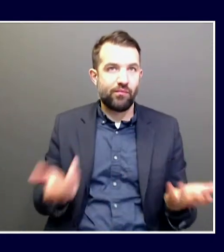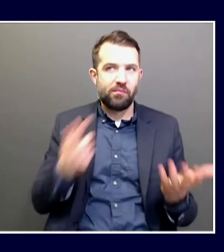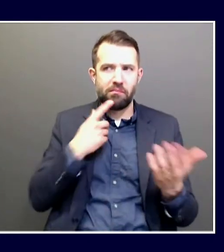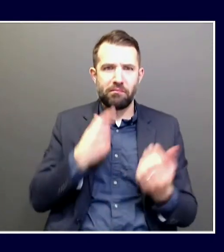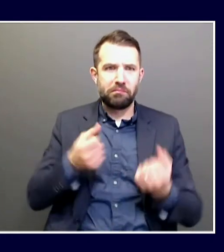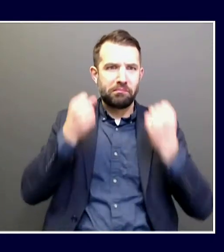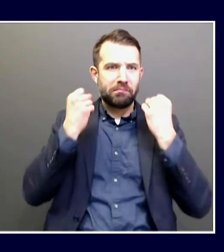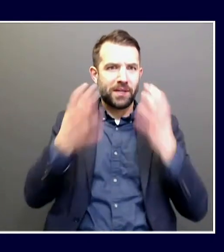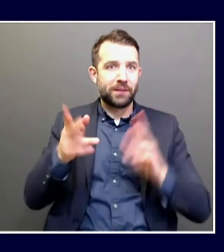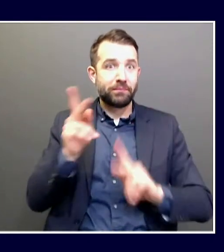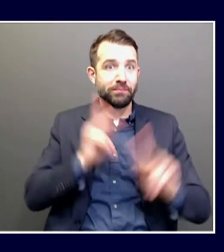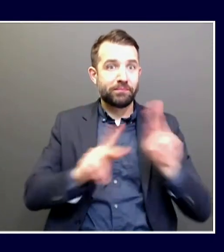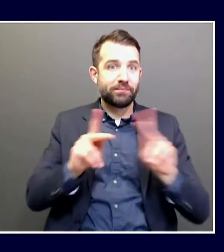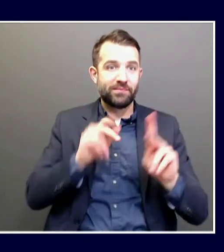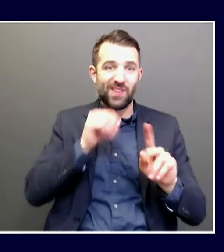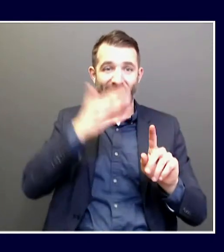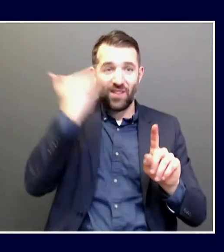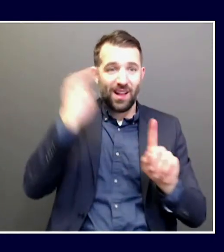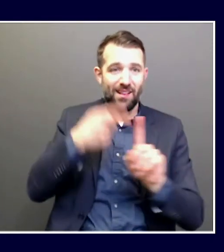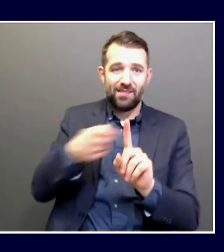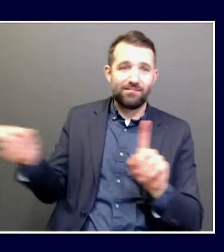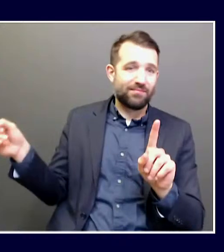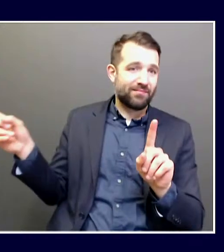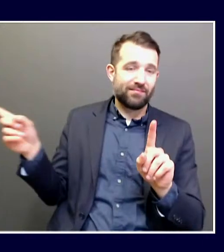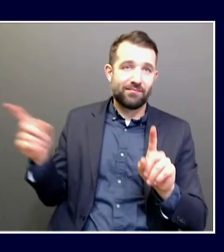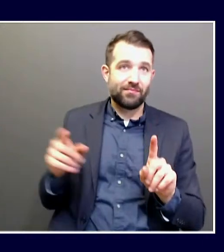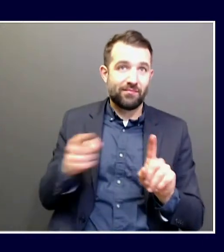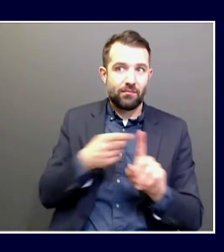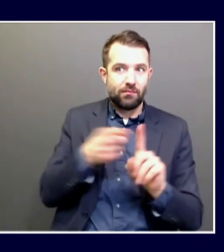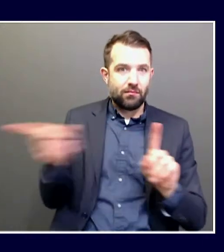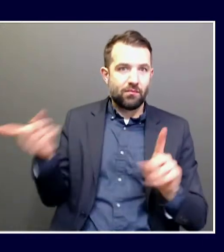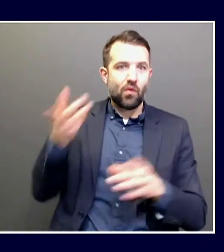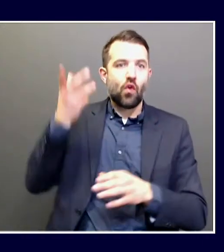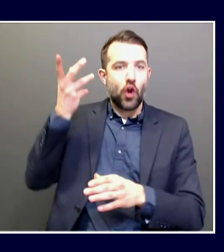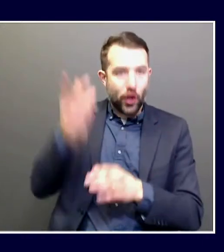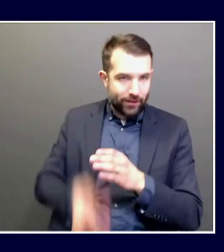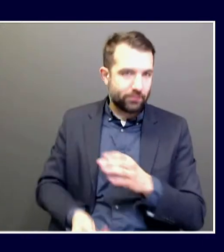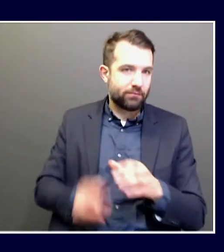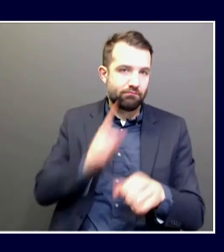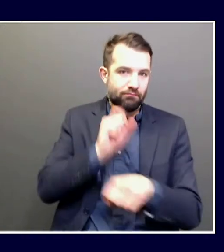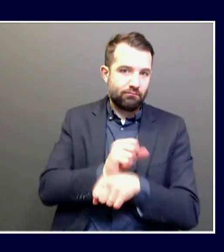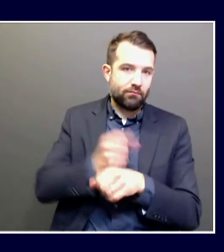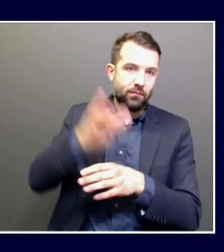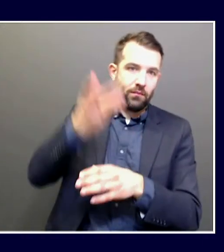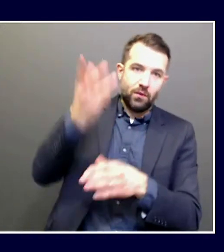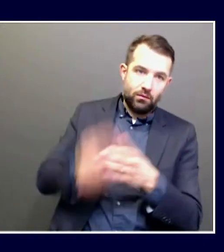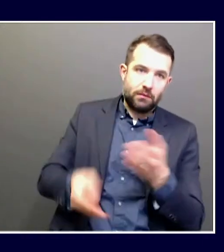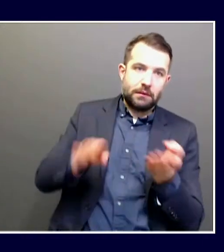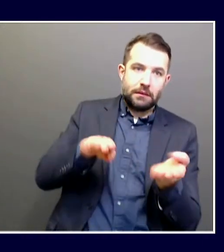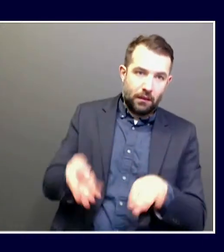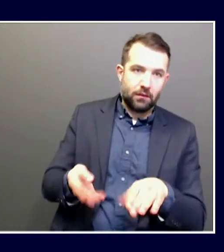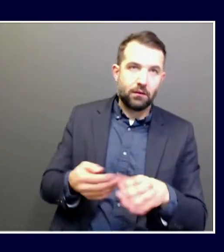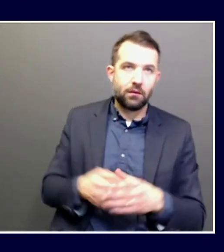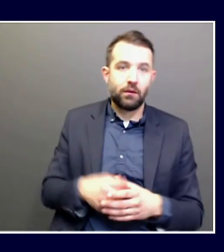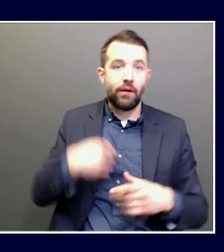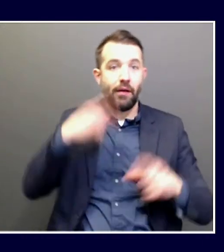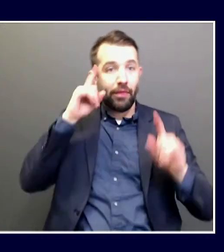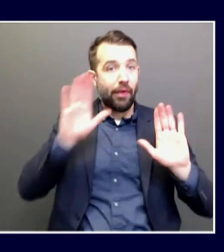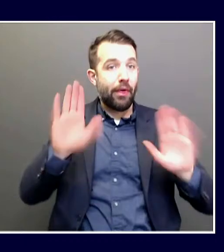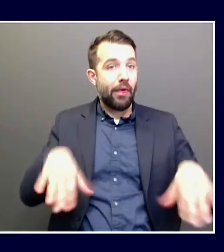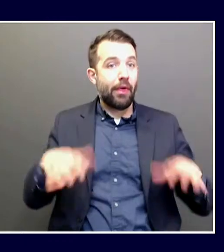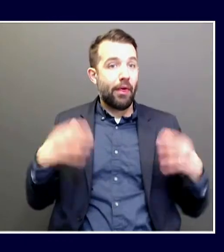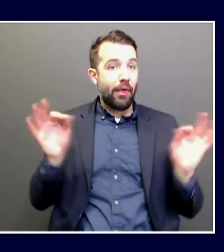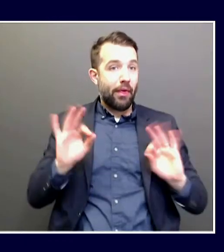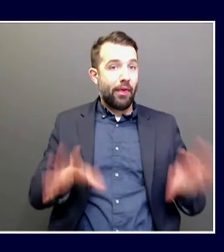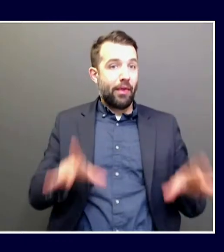is why we are hesitant to embrace that approach. Thanks so much. Mm-hmm. Thanks, Eric. Let